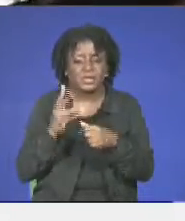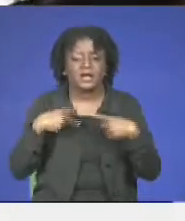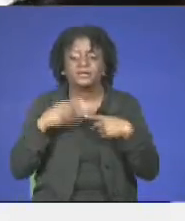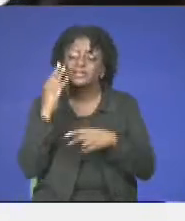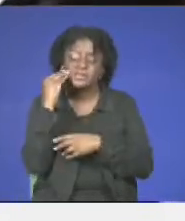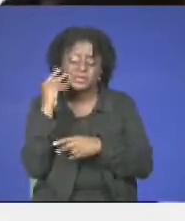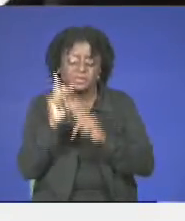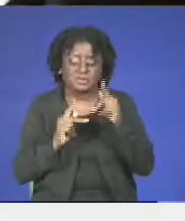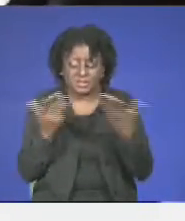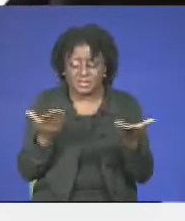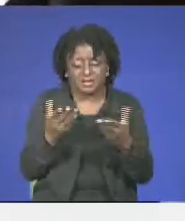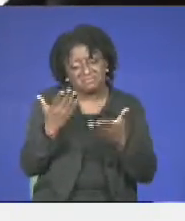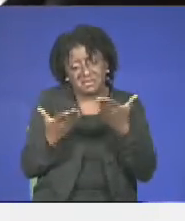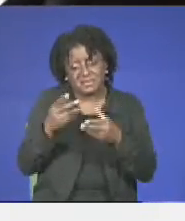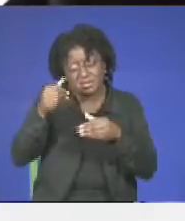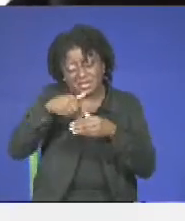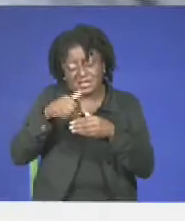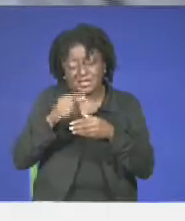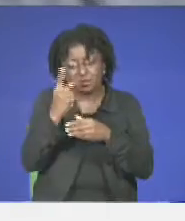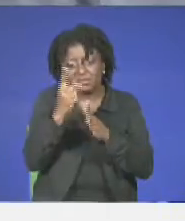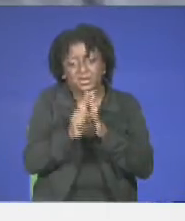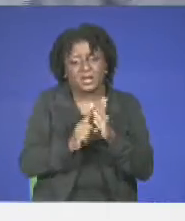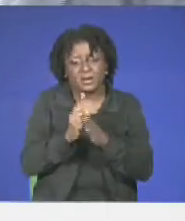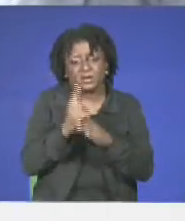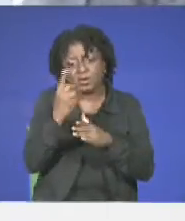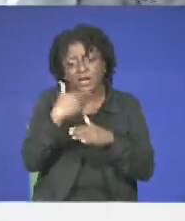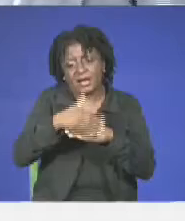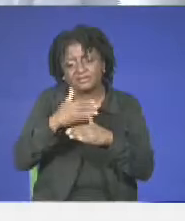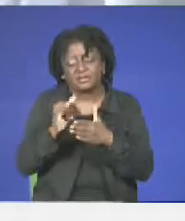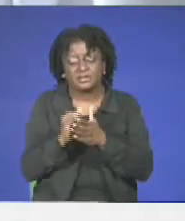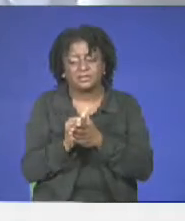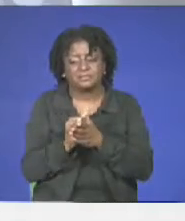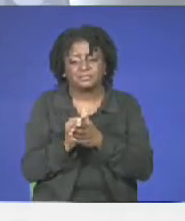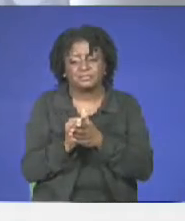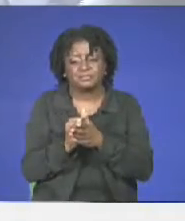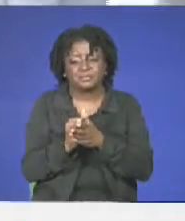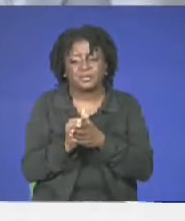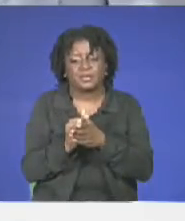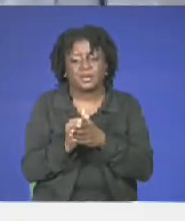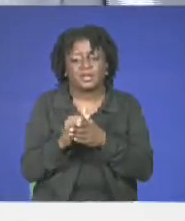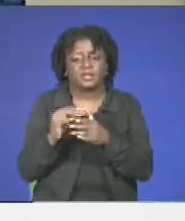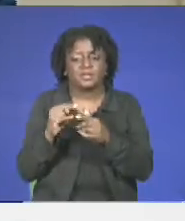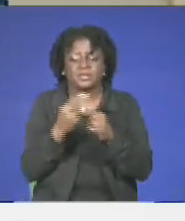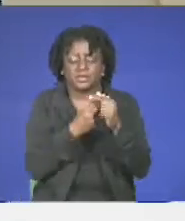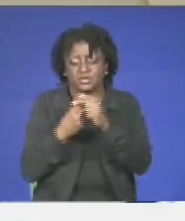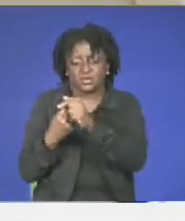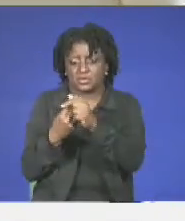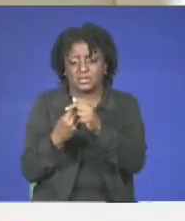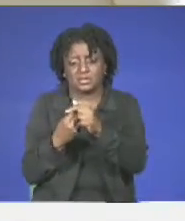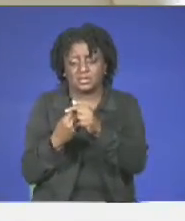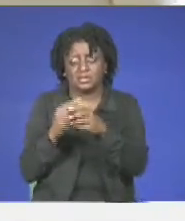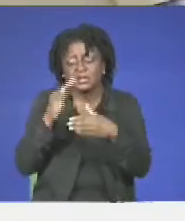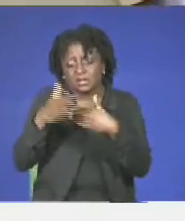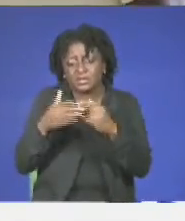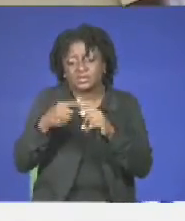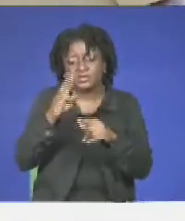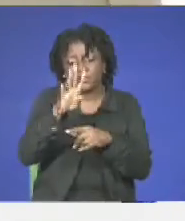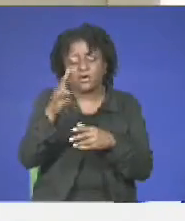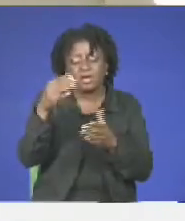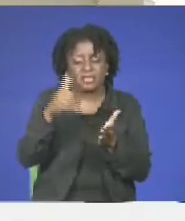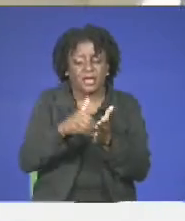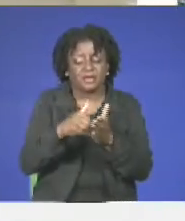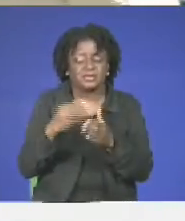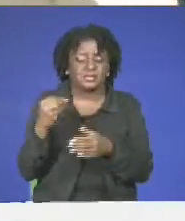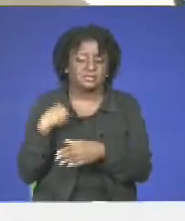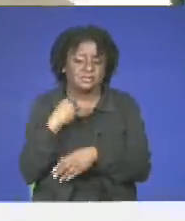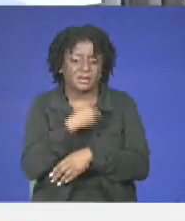so maybe within the hour after. The union is made up of nearly 4,000 members, and candidates say they are hopeful that all